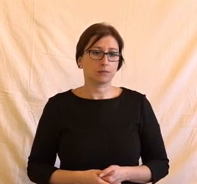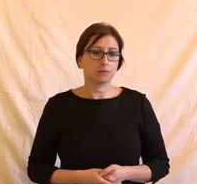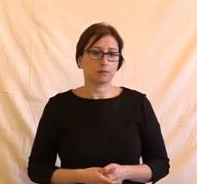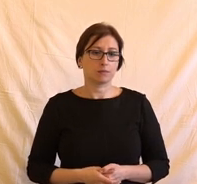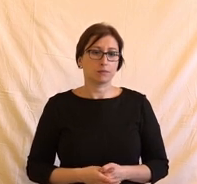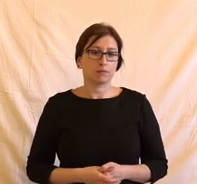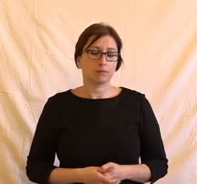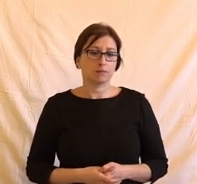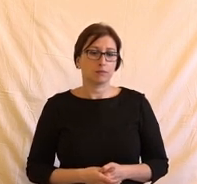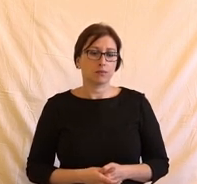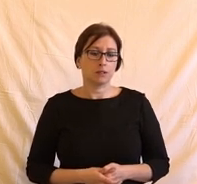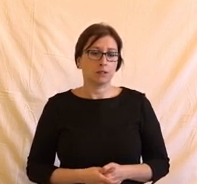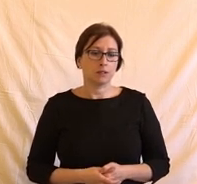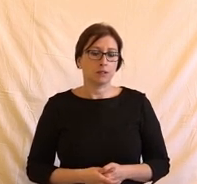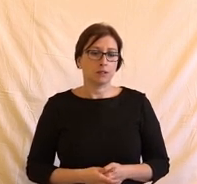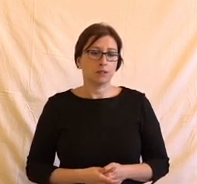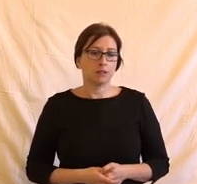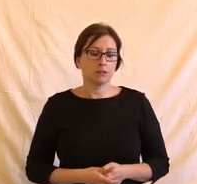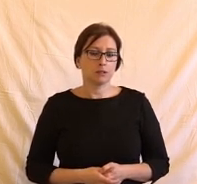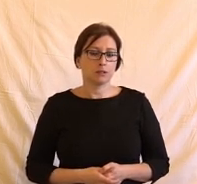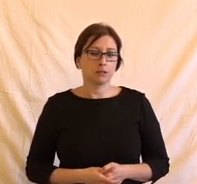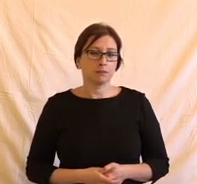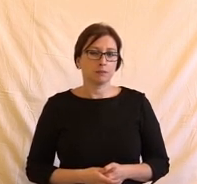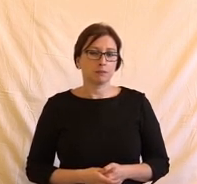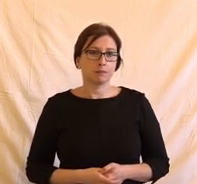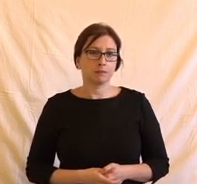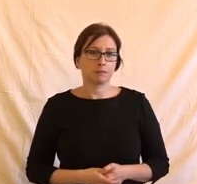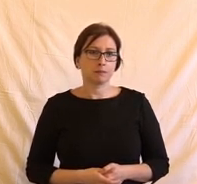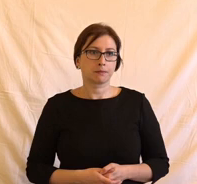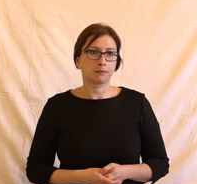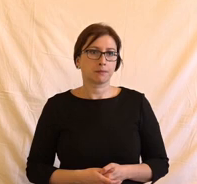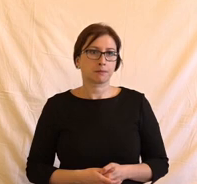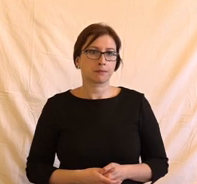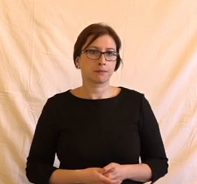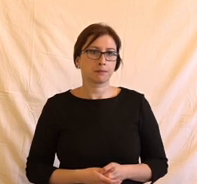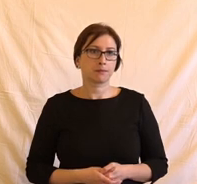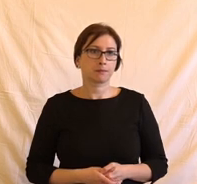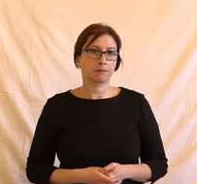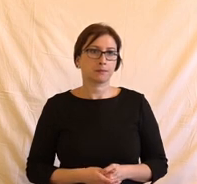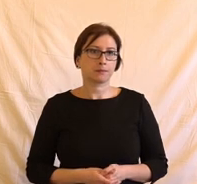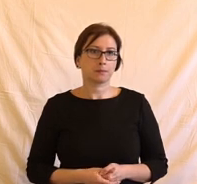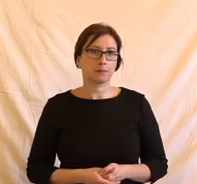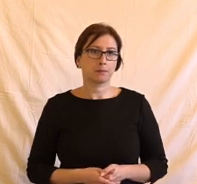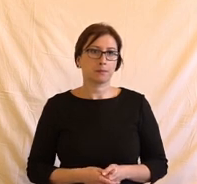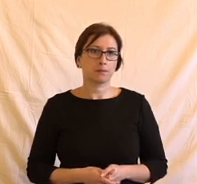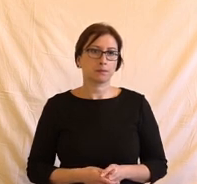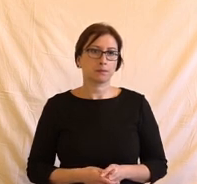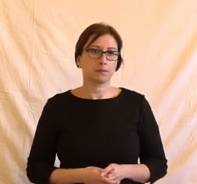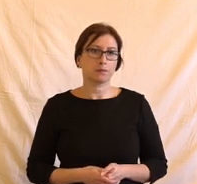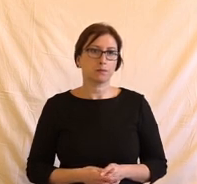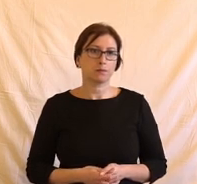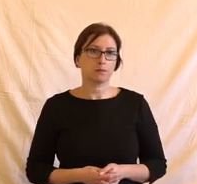do we need for all these digital systems? Yes to digital systems, but we need to rein them